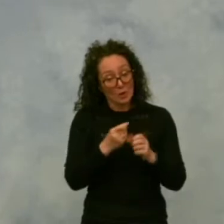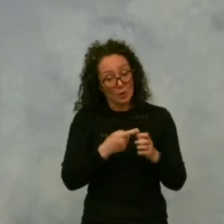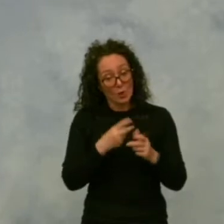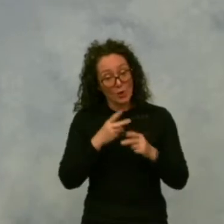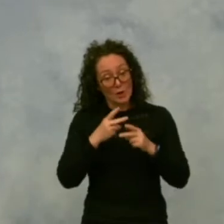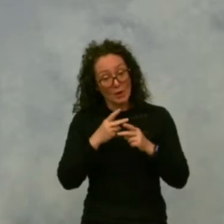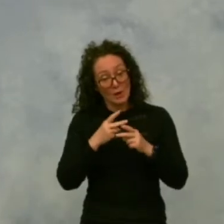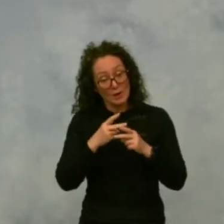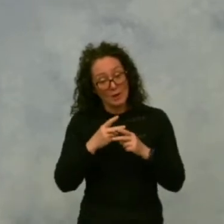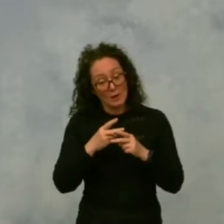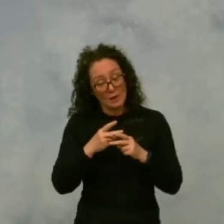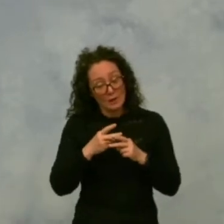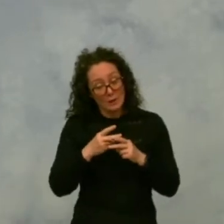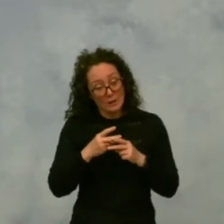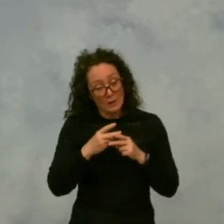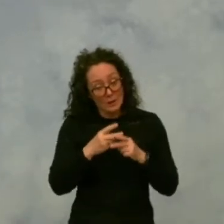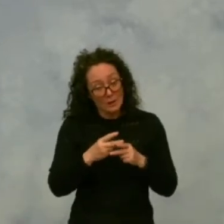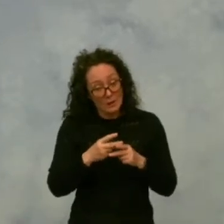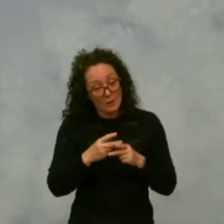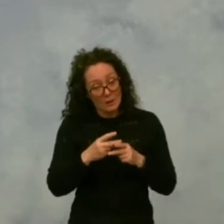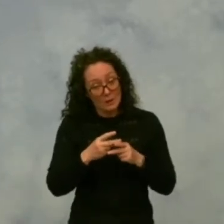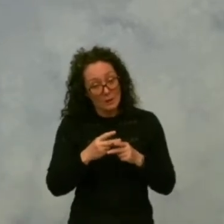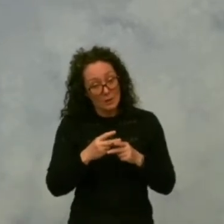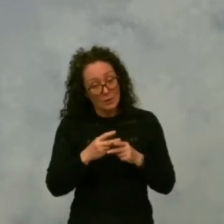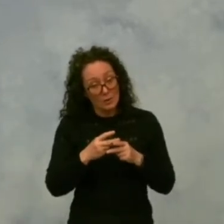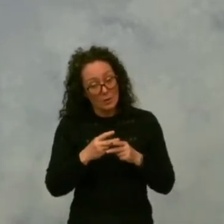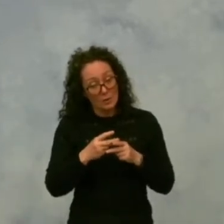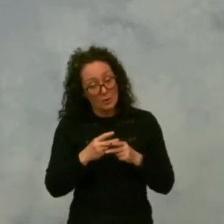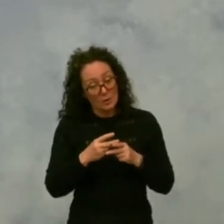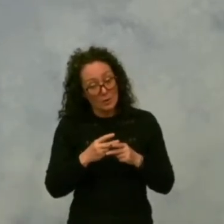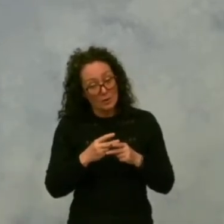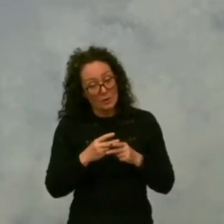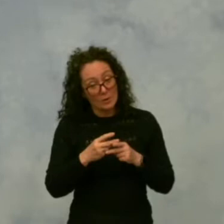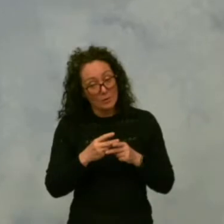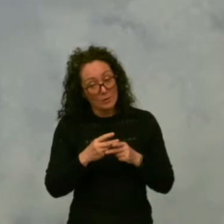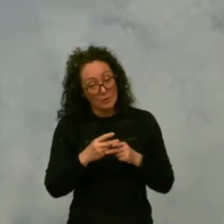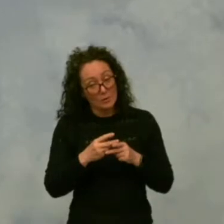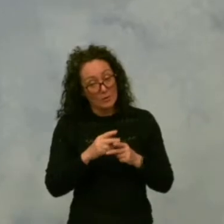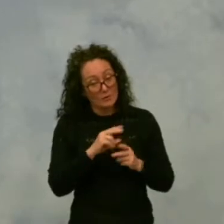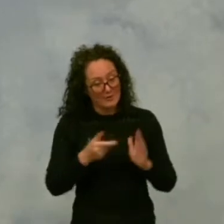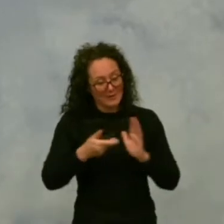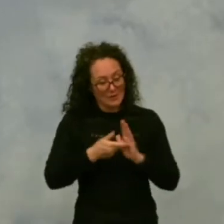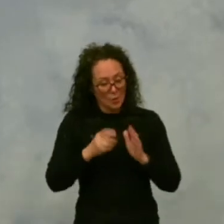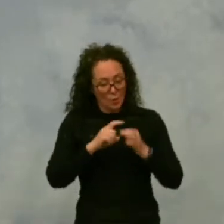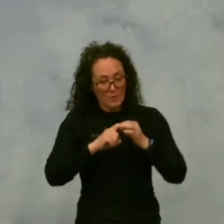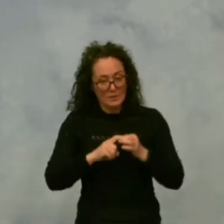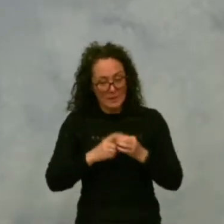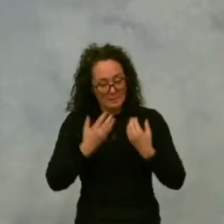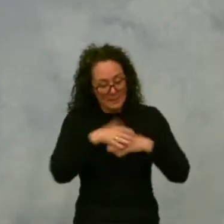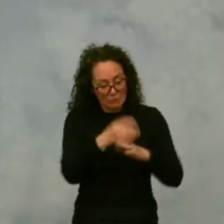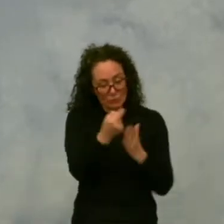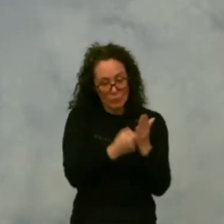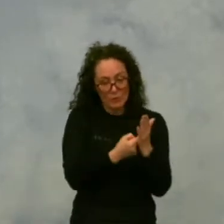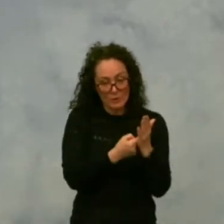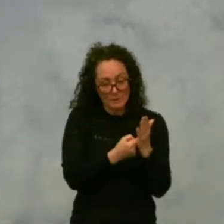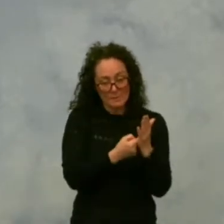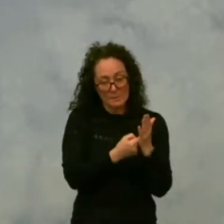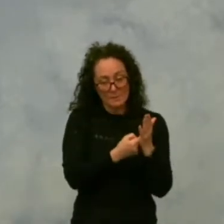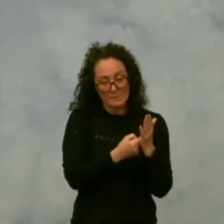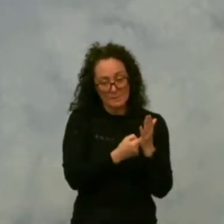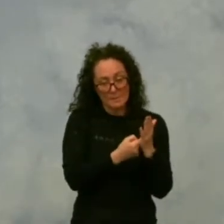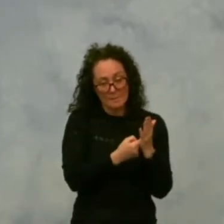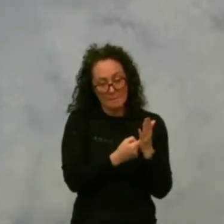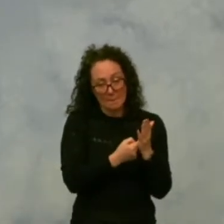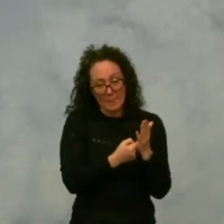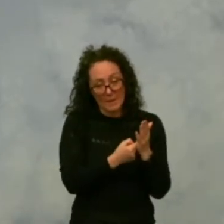referred to Council's Equalities mainstreaming report for 2019 to 2021.